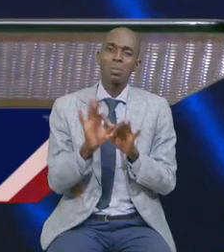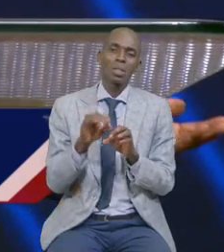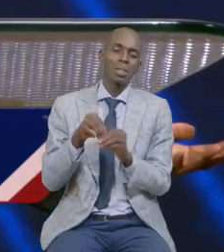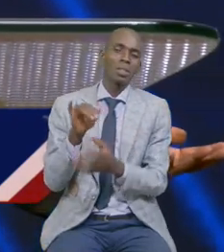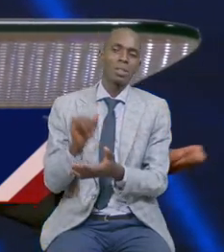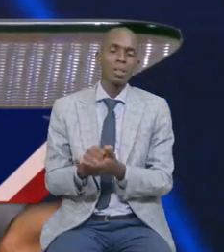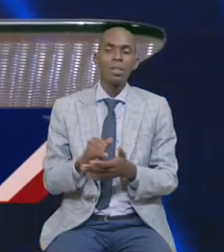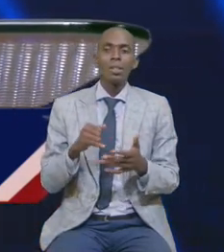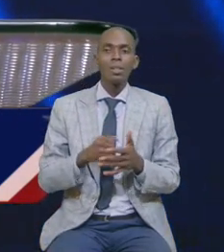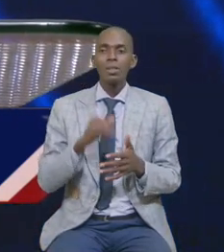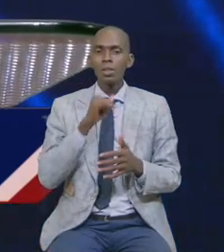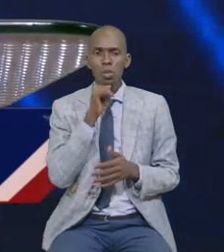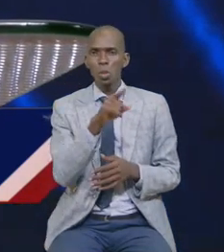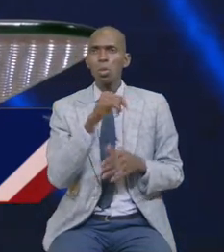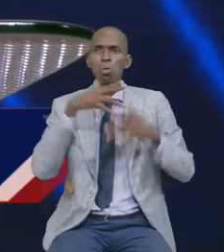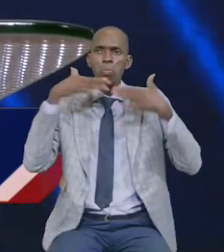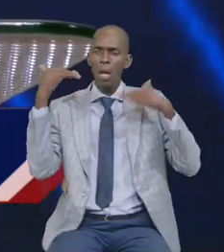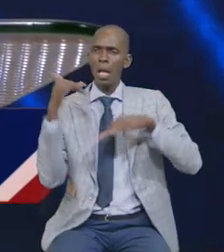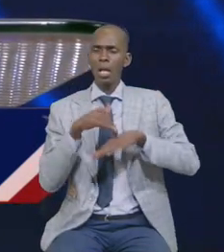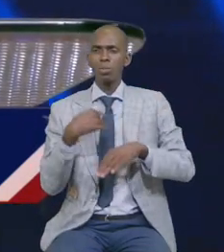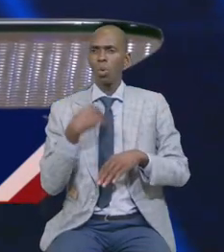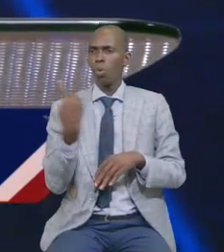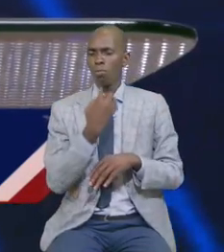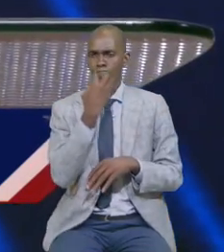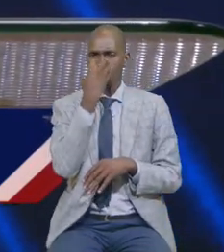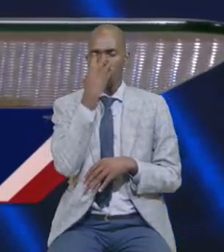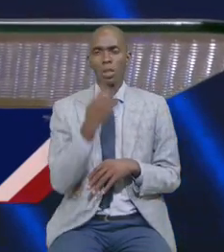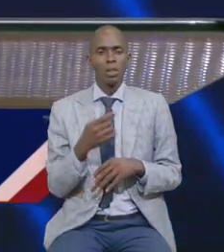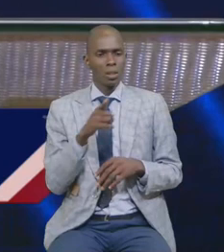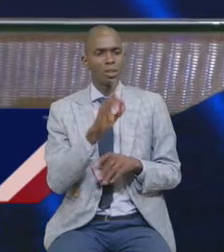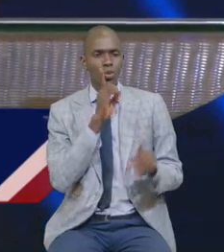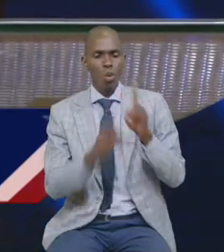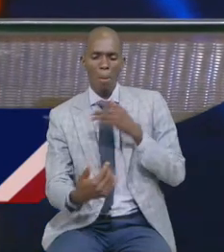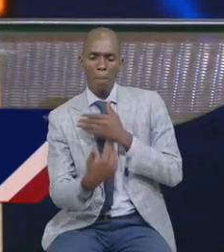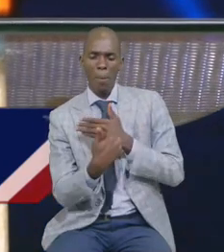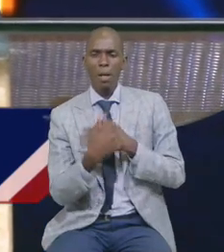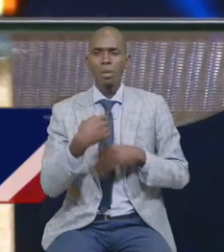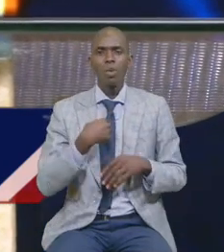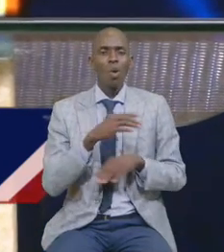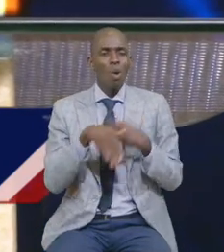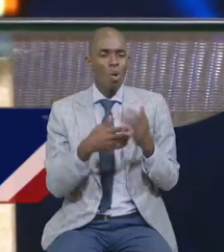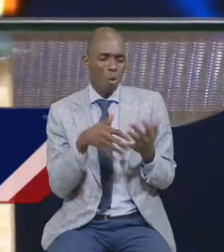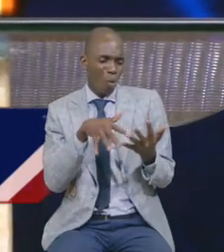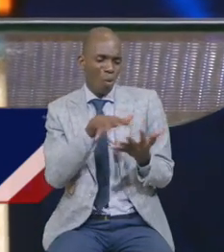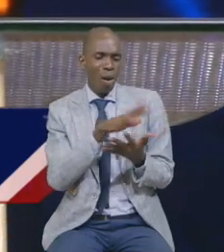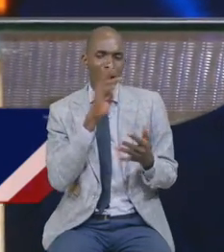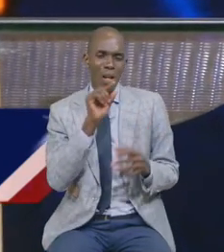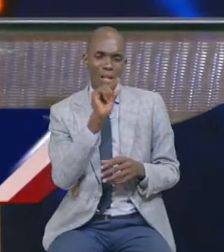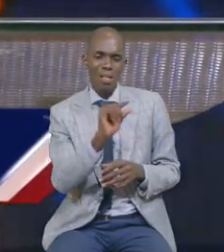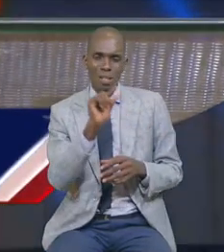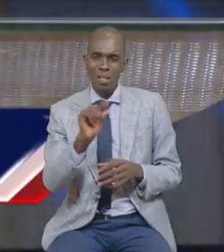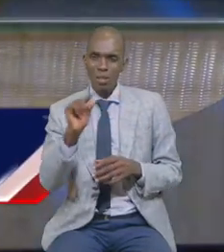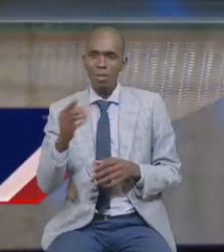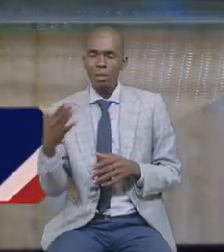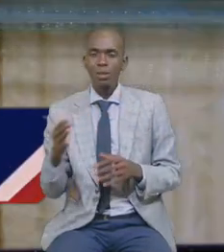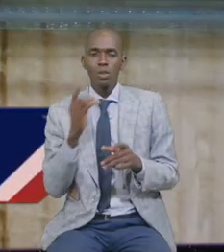you know smiling at me they are talking behind me all those things are literally two things compared which was